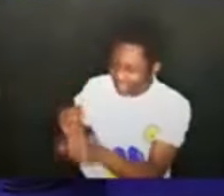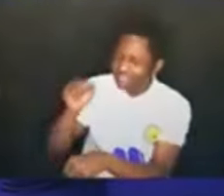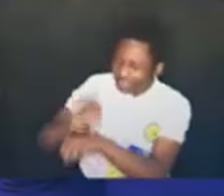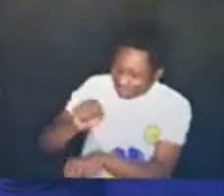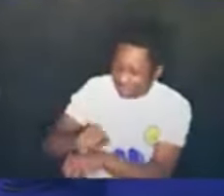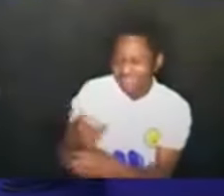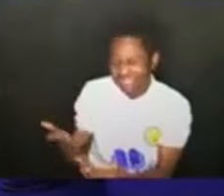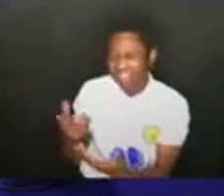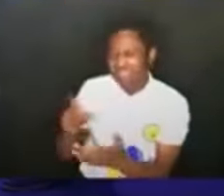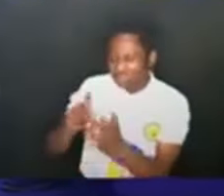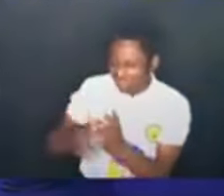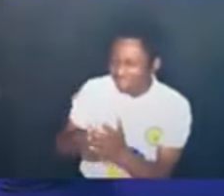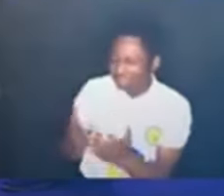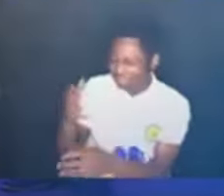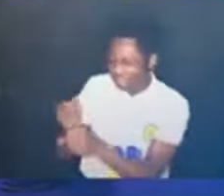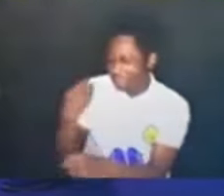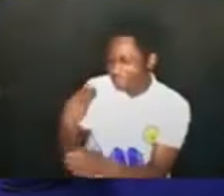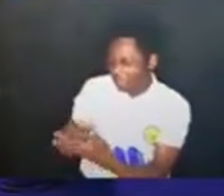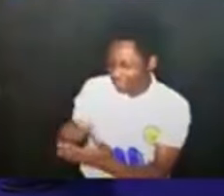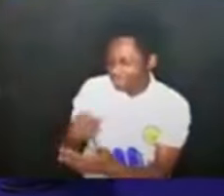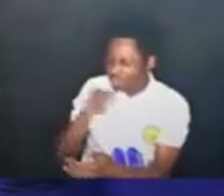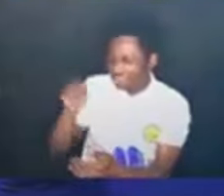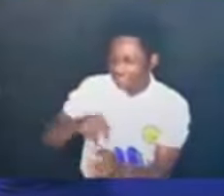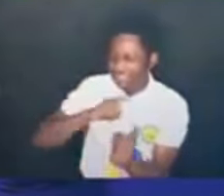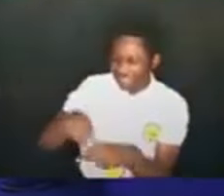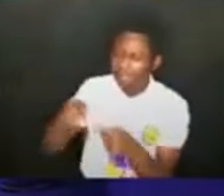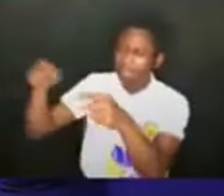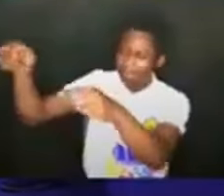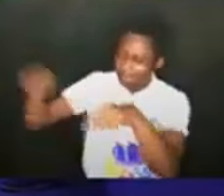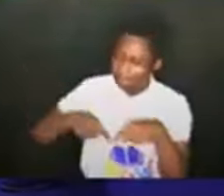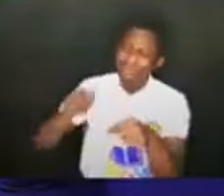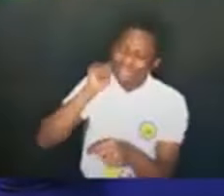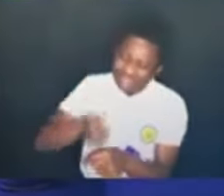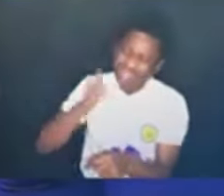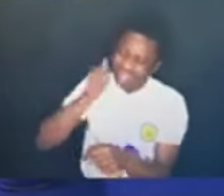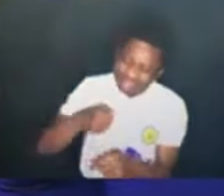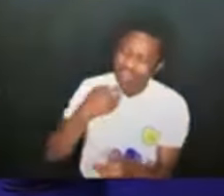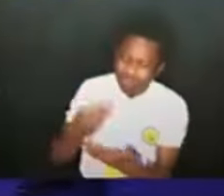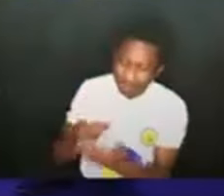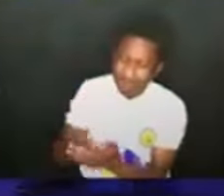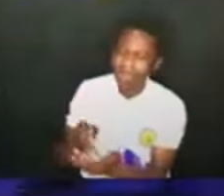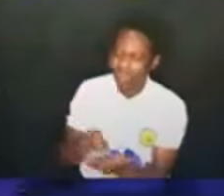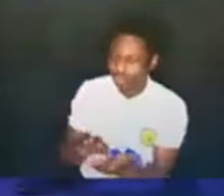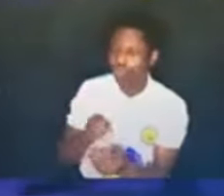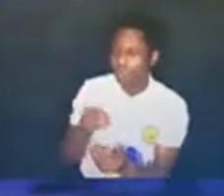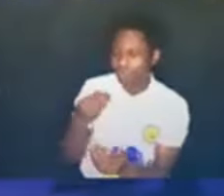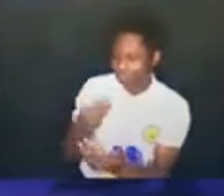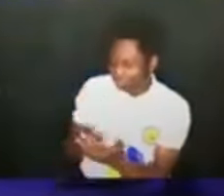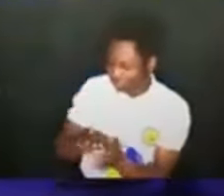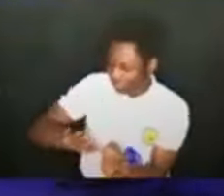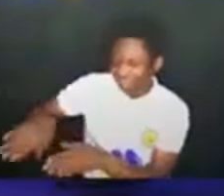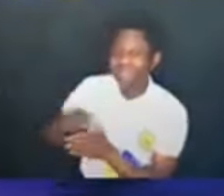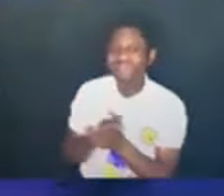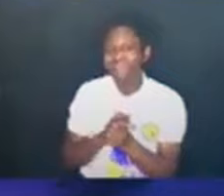she doesn't have to come to you for daily chop money. So we eliminate this one. No, no, so. Who are